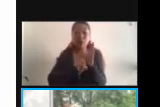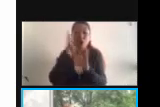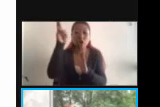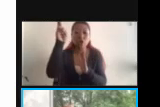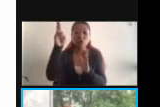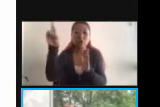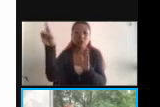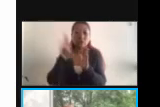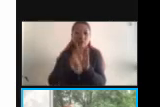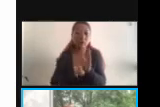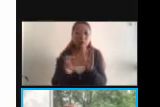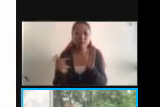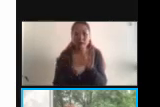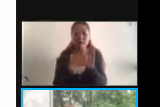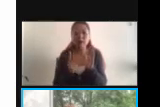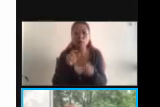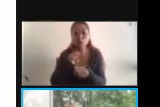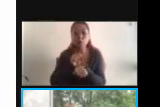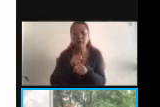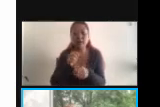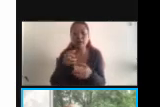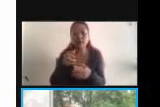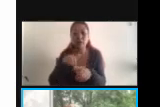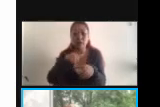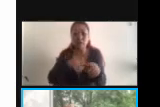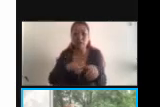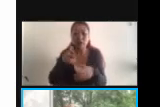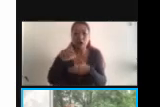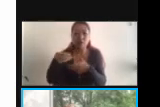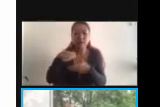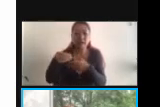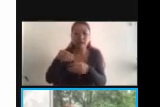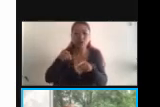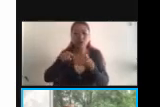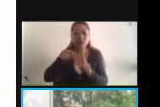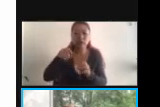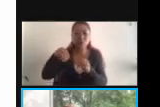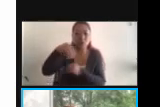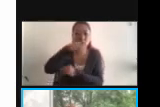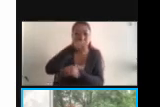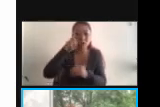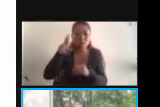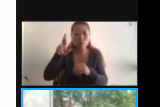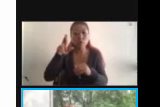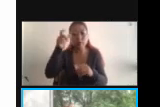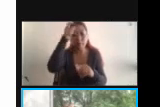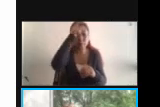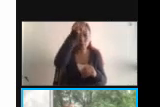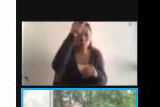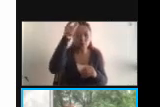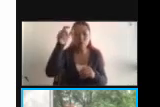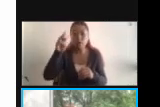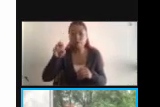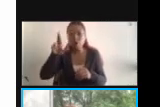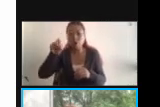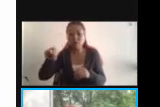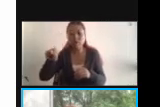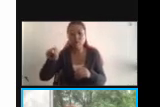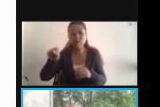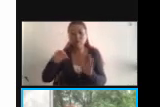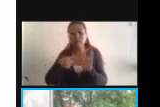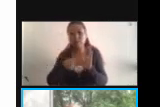working outside of the vehicle during an orbit, or as well as on the moon or the Mars, such as the